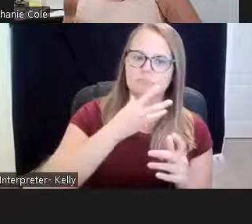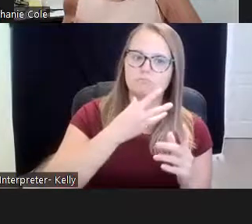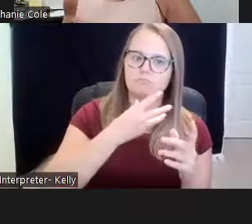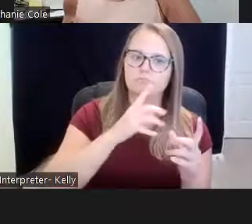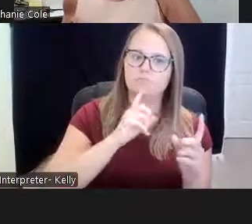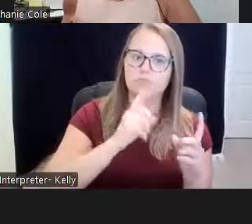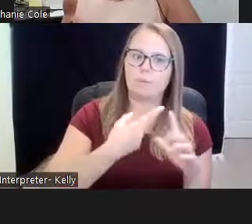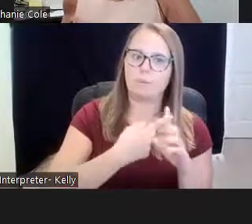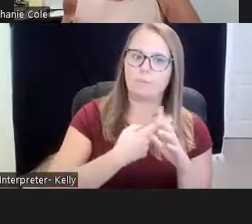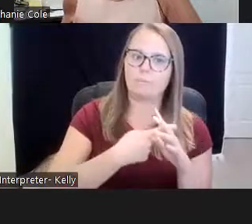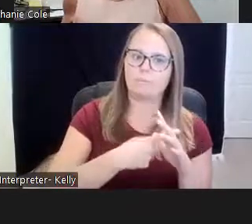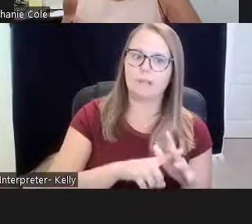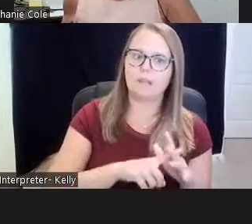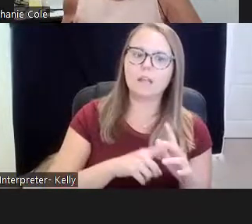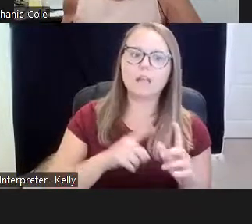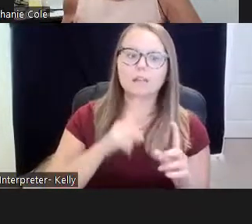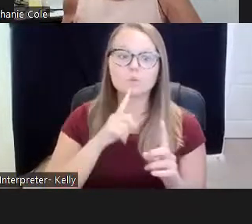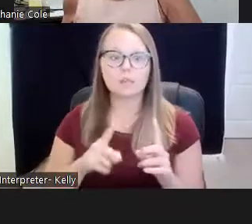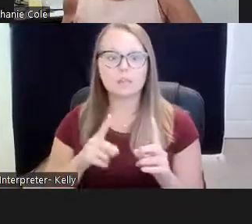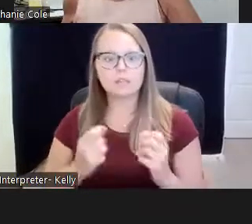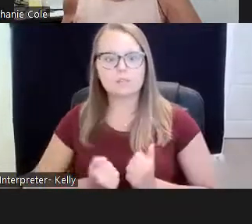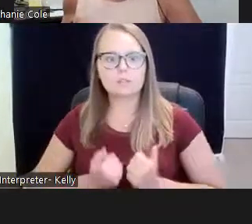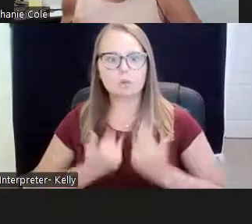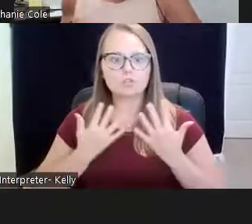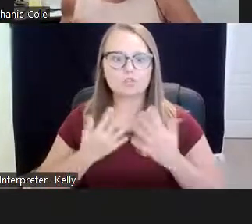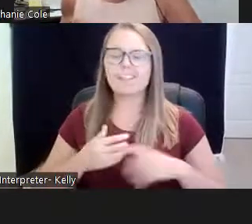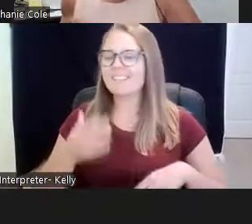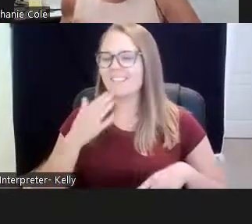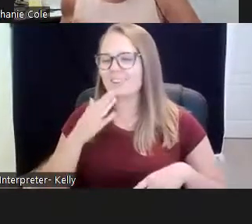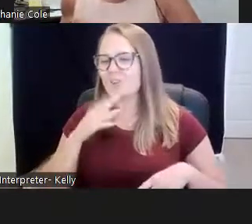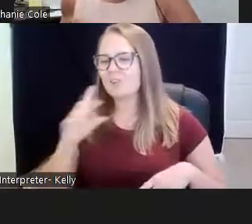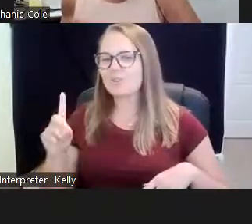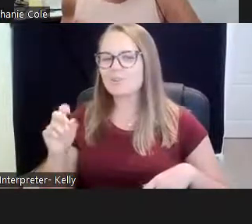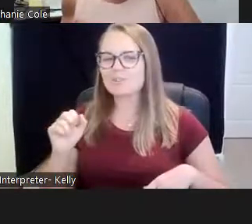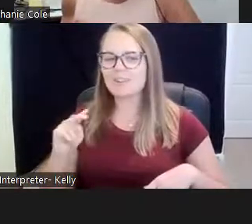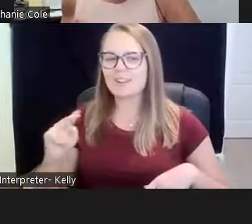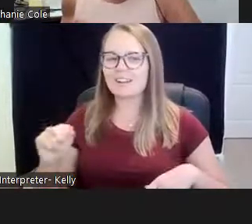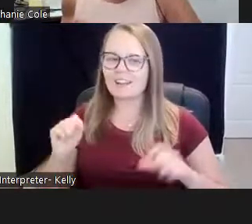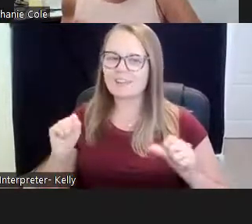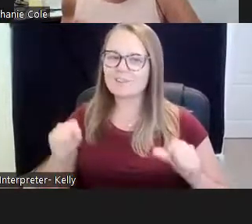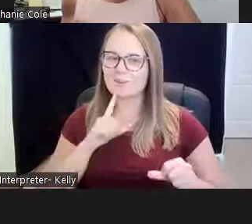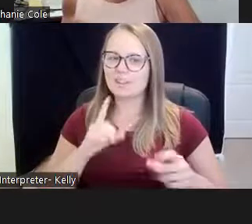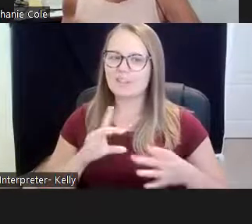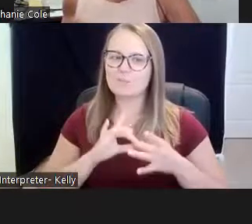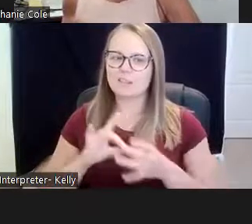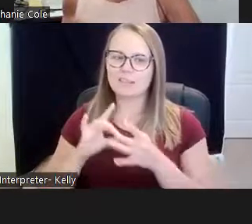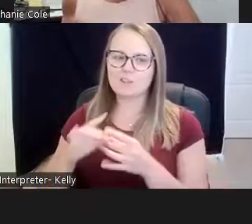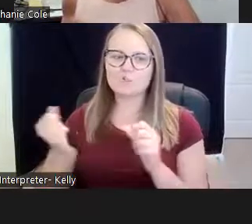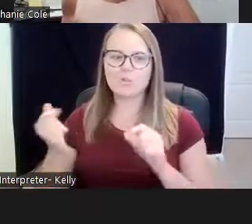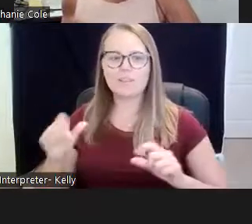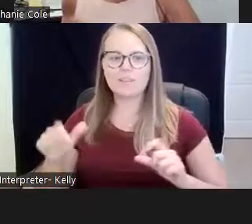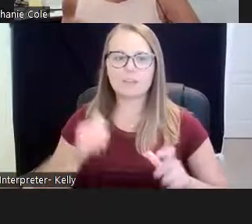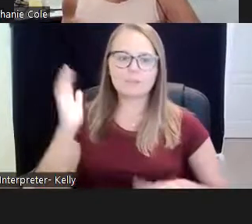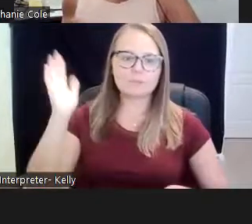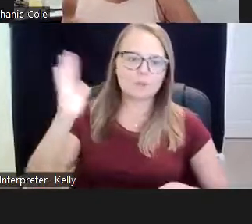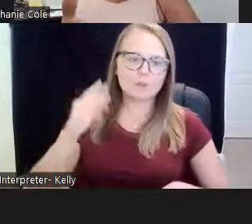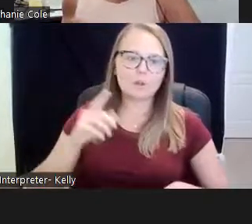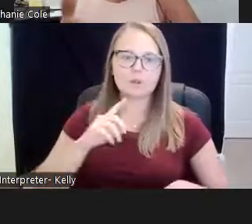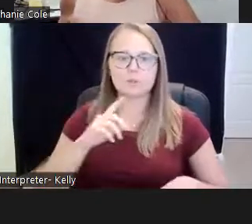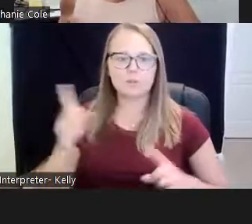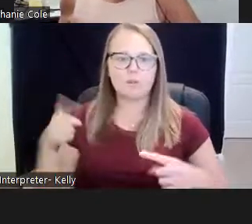Stephanie. Thanks, Donna. Wow, I can really relate to all of the other speakers' remarks so far.